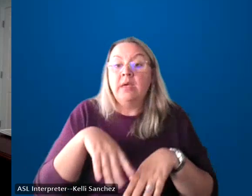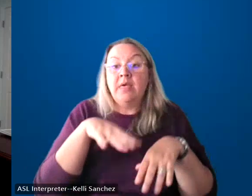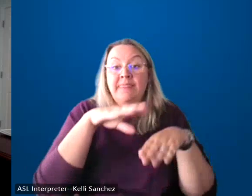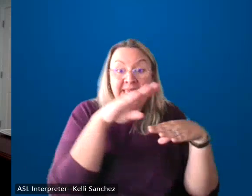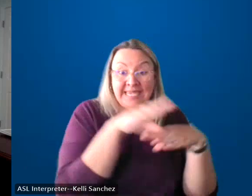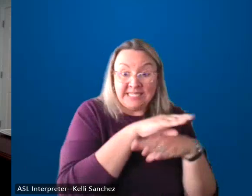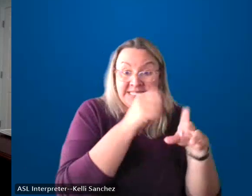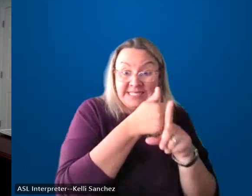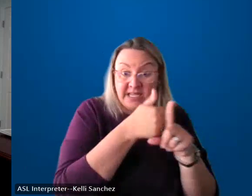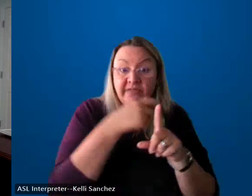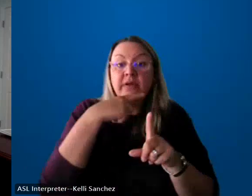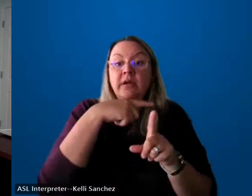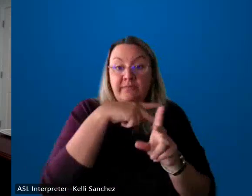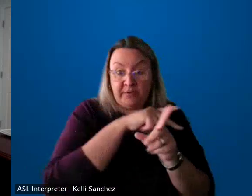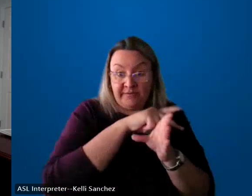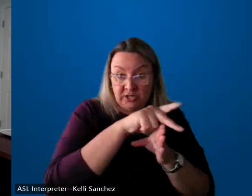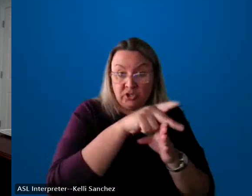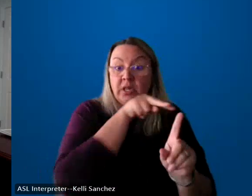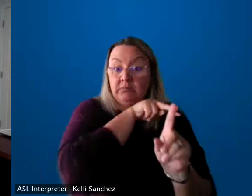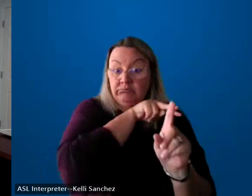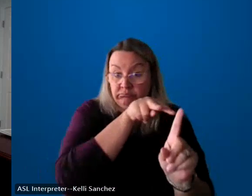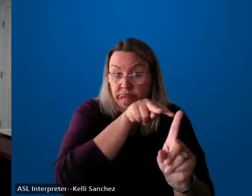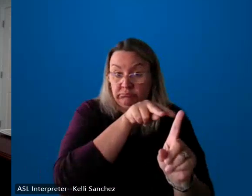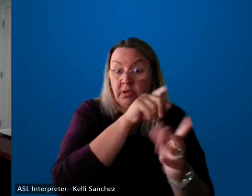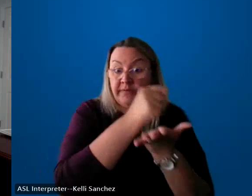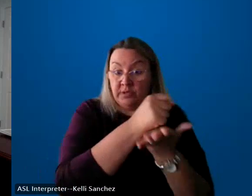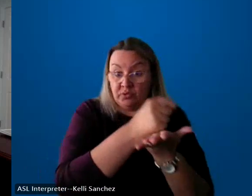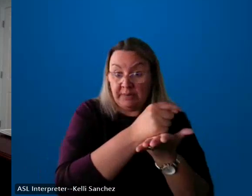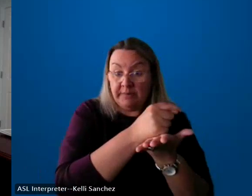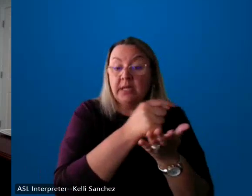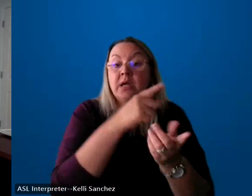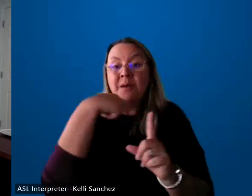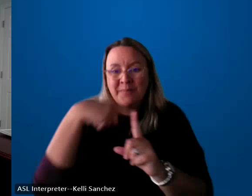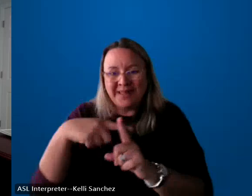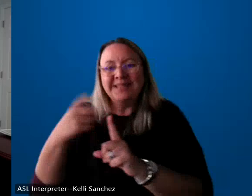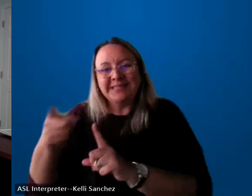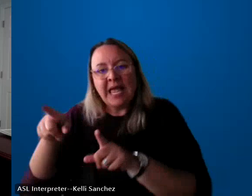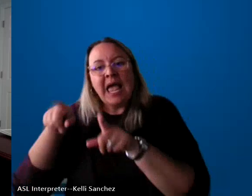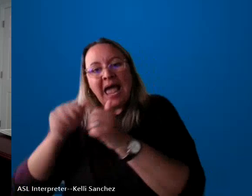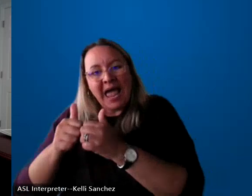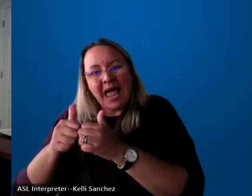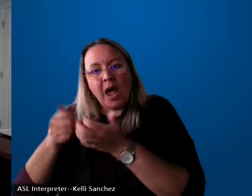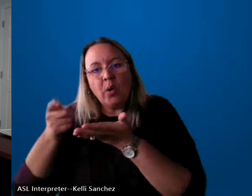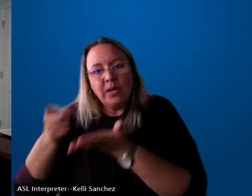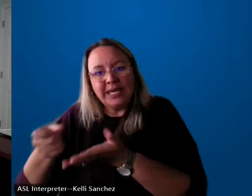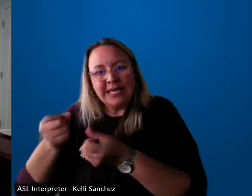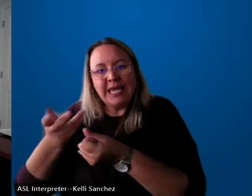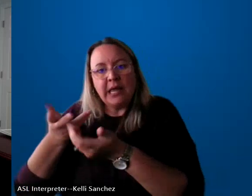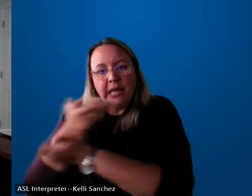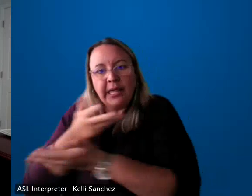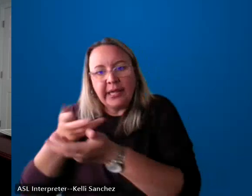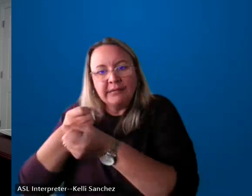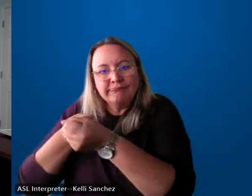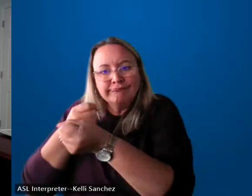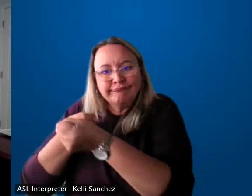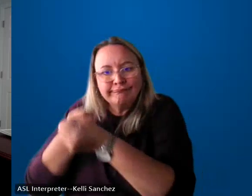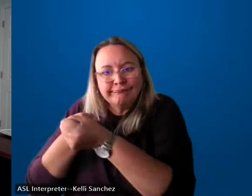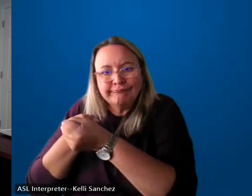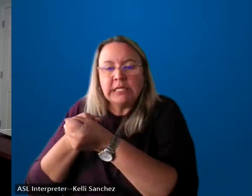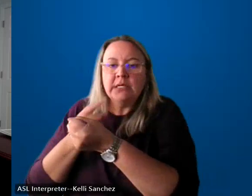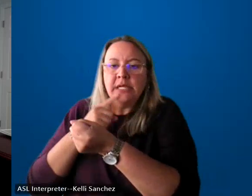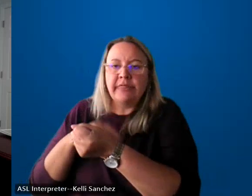the professional side of the treatment universe, and how it can better interact and support the